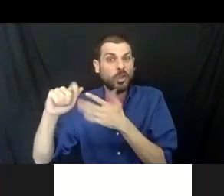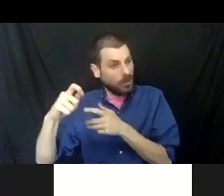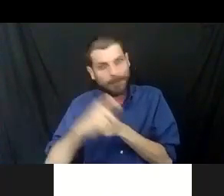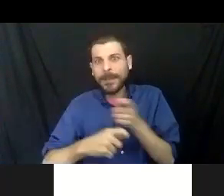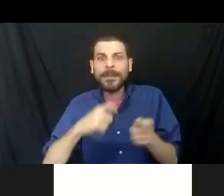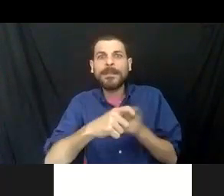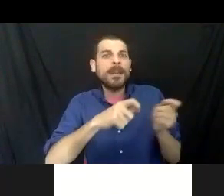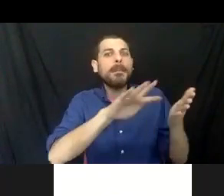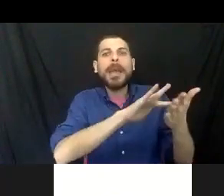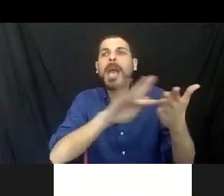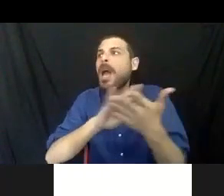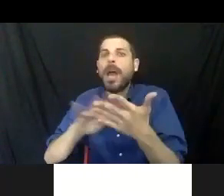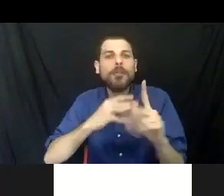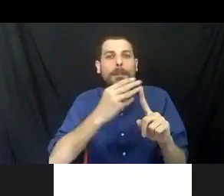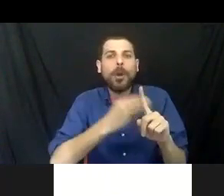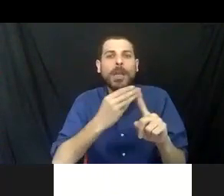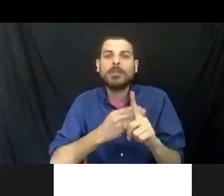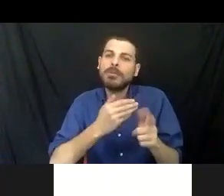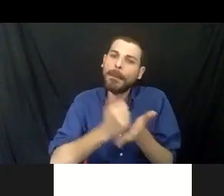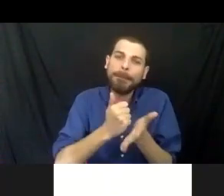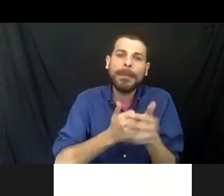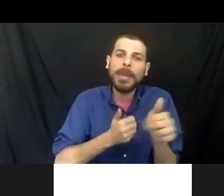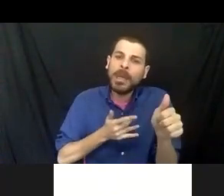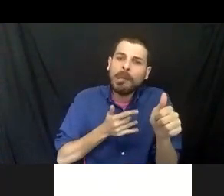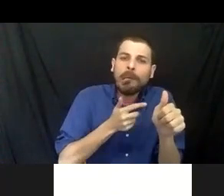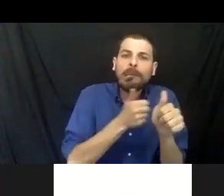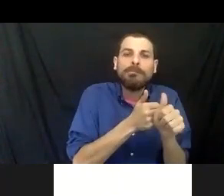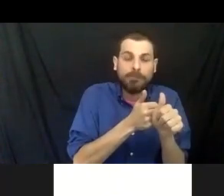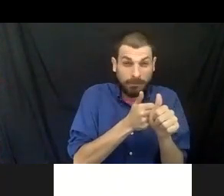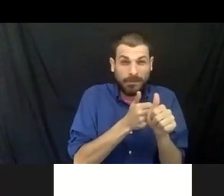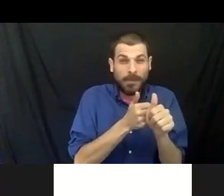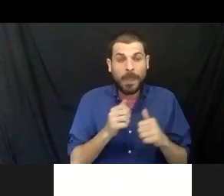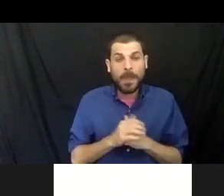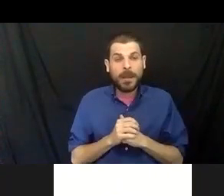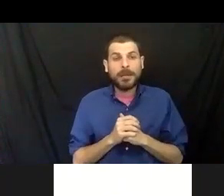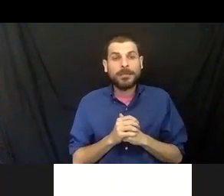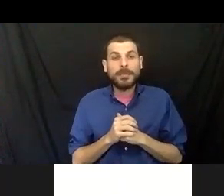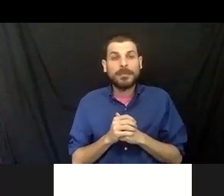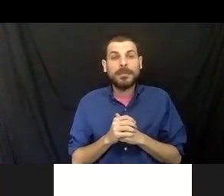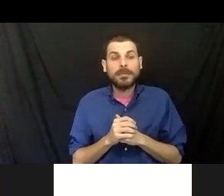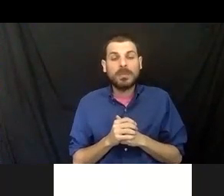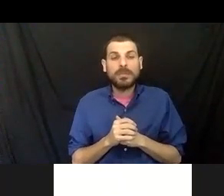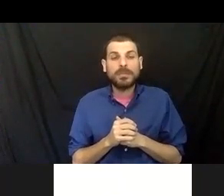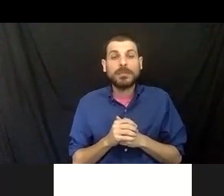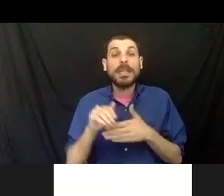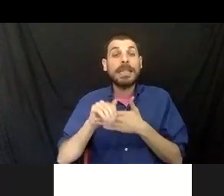their mortgages, to pay their property taxes, to get them back on track. And then that money would become a